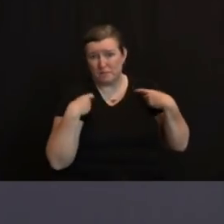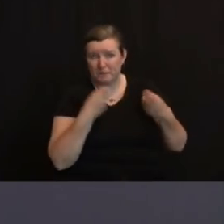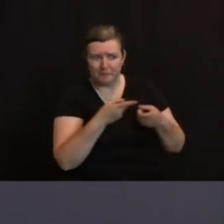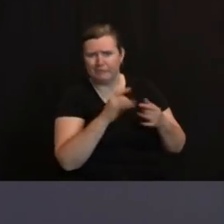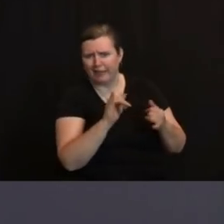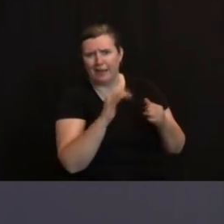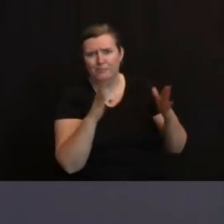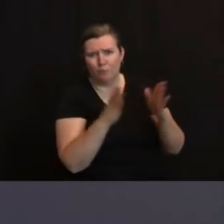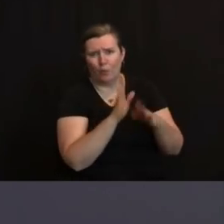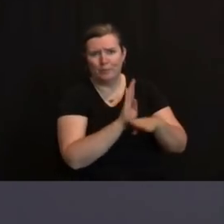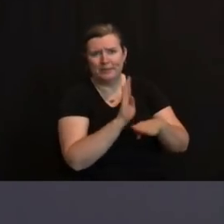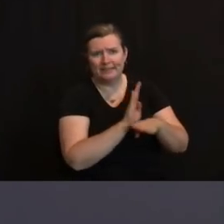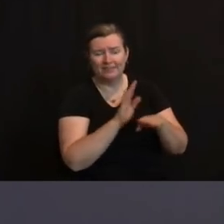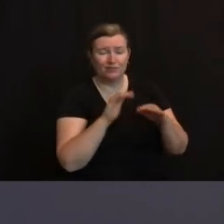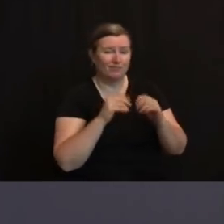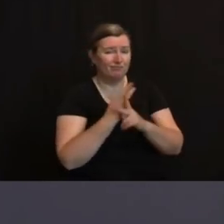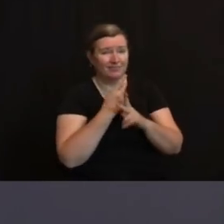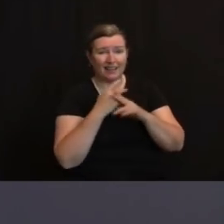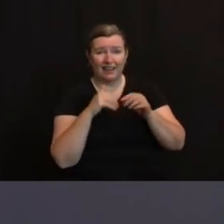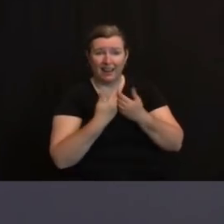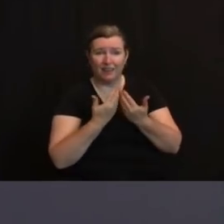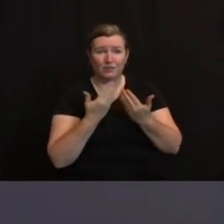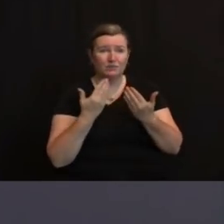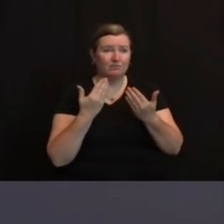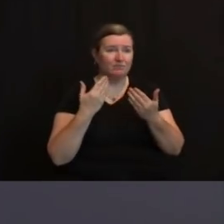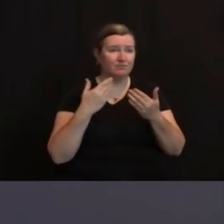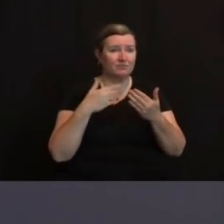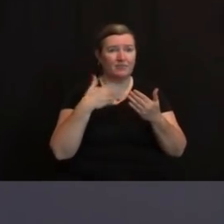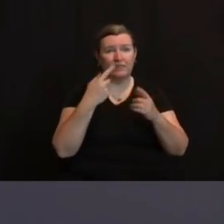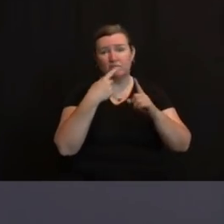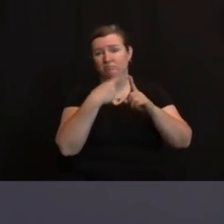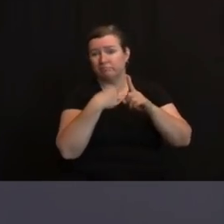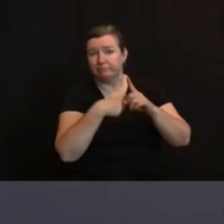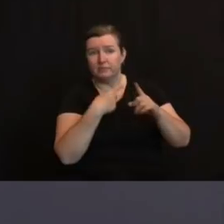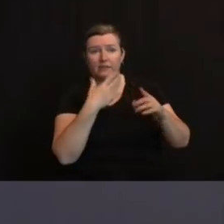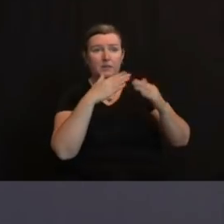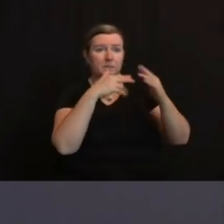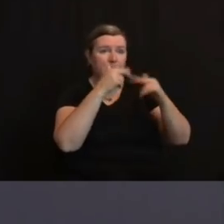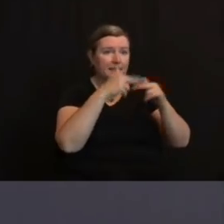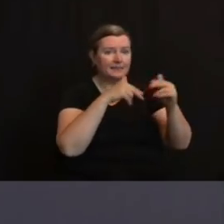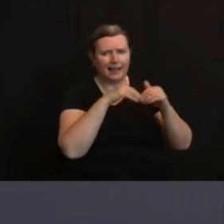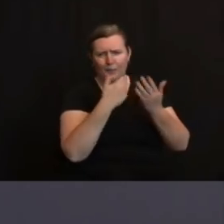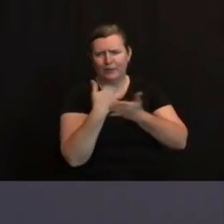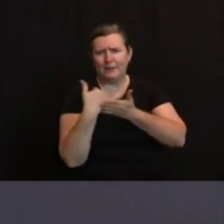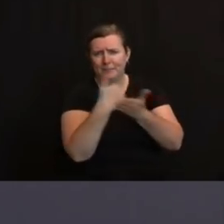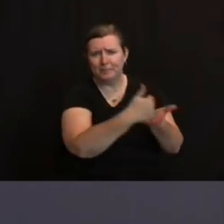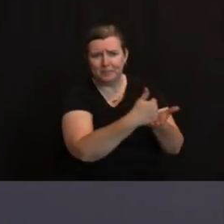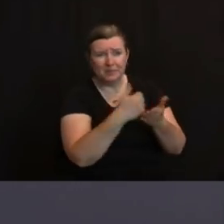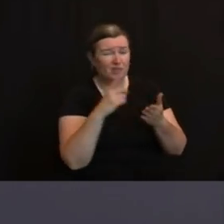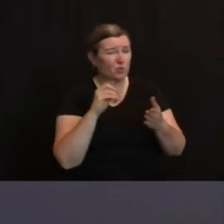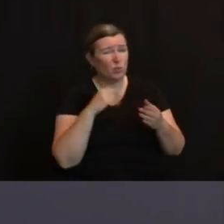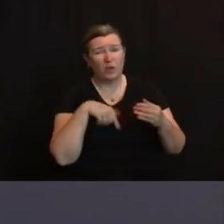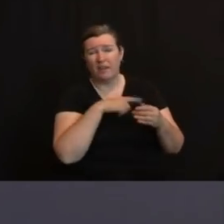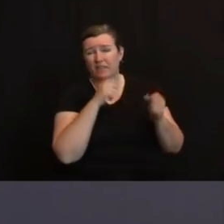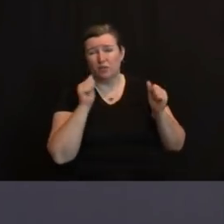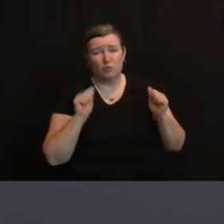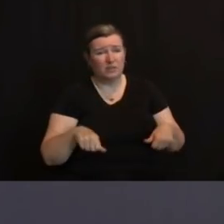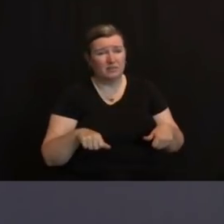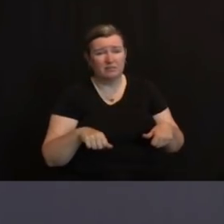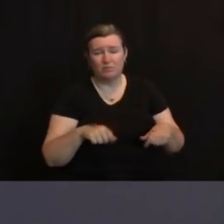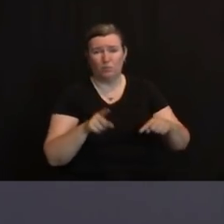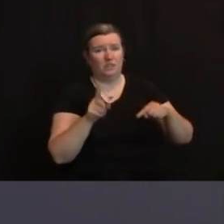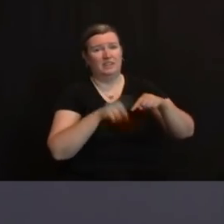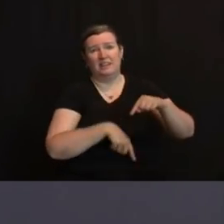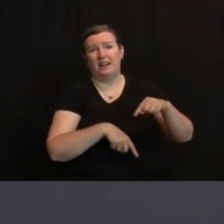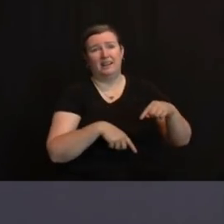to help individuals who are renting or who have a mortgage payment? We'll do everything we can as a state, but we can't come